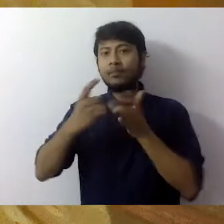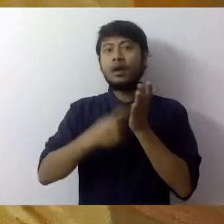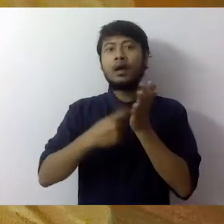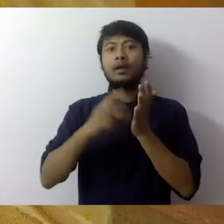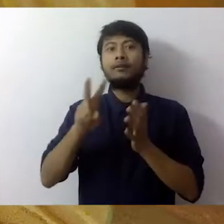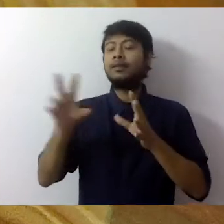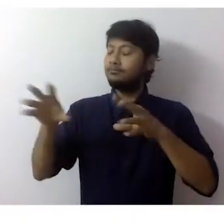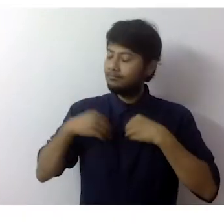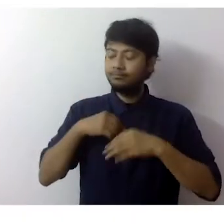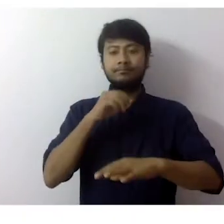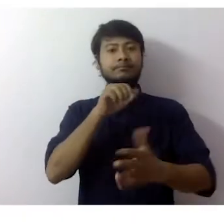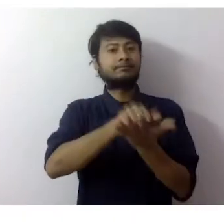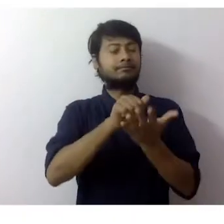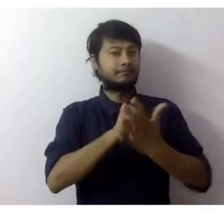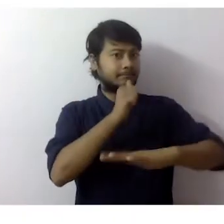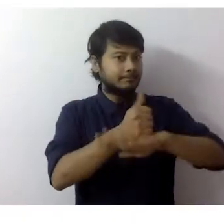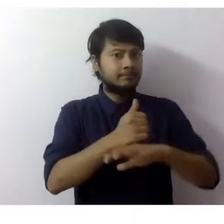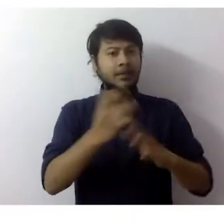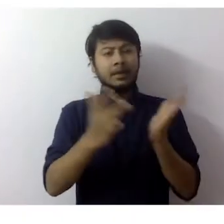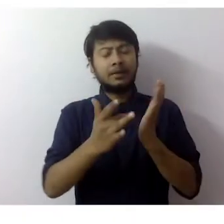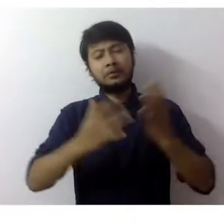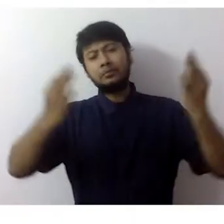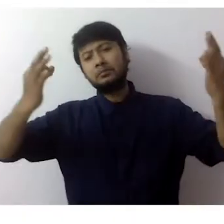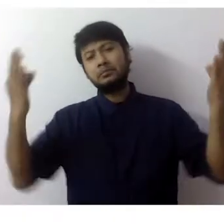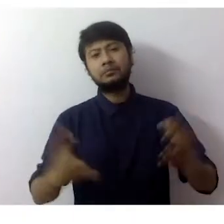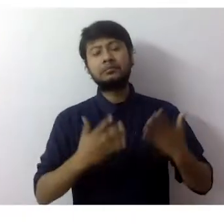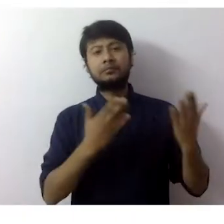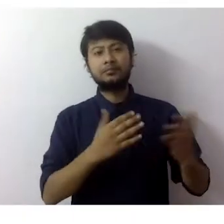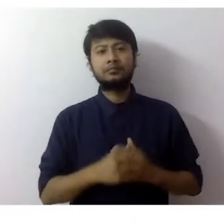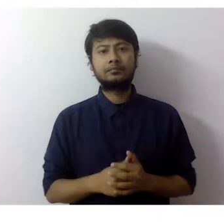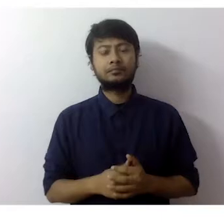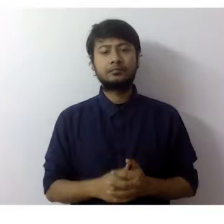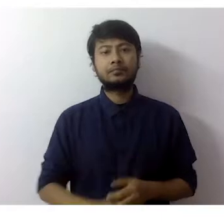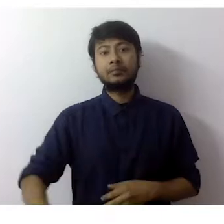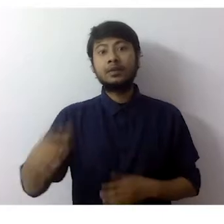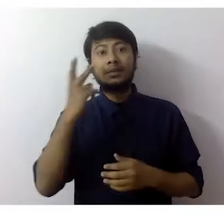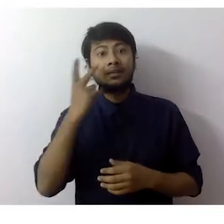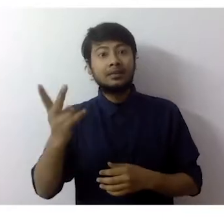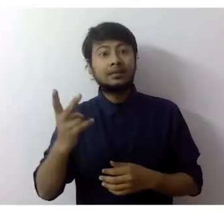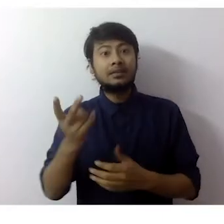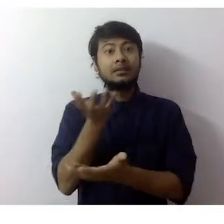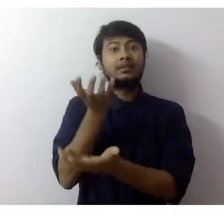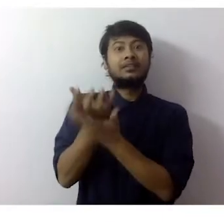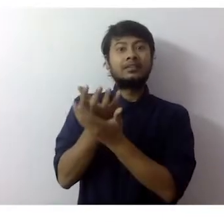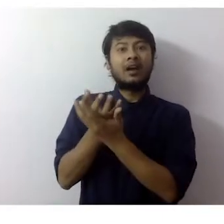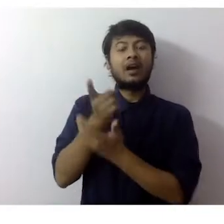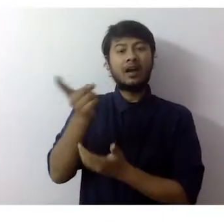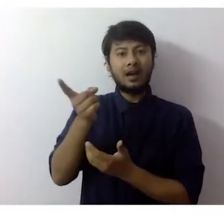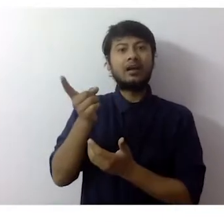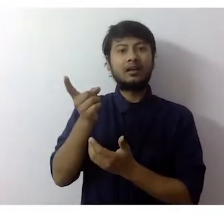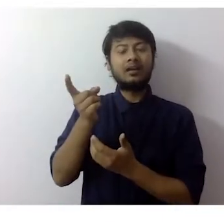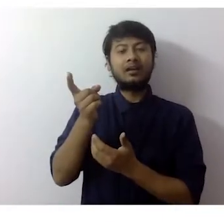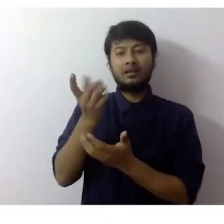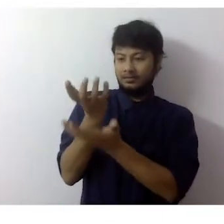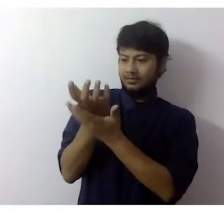advanced technologies. Another object from map, a painted porcelain figure of Bhikshatana Murti or the Shiva as a